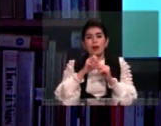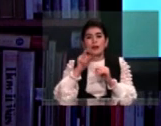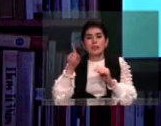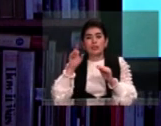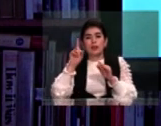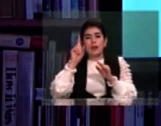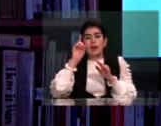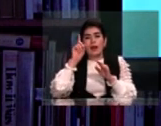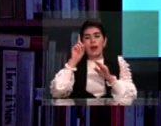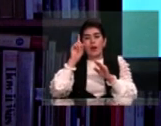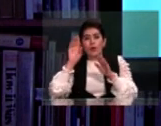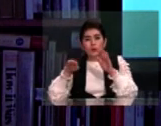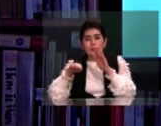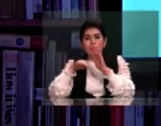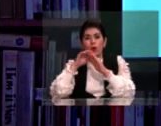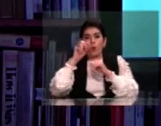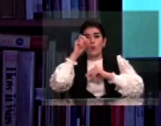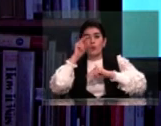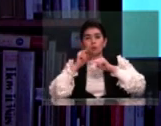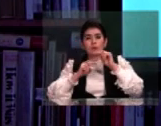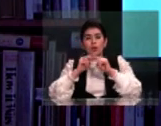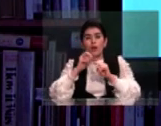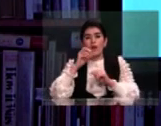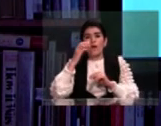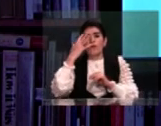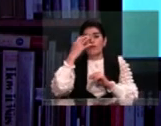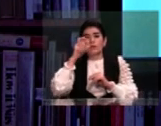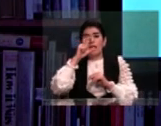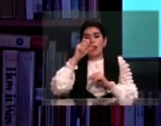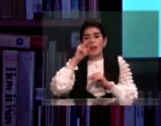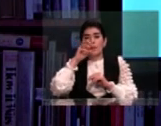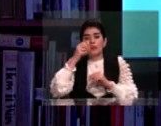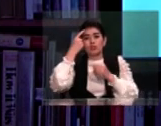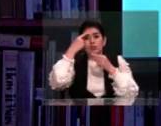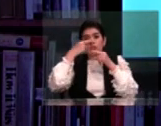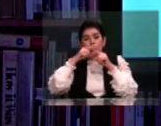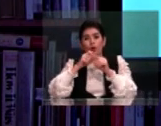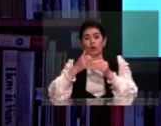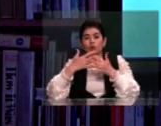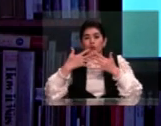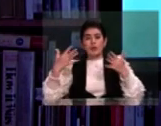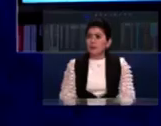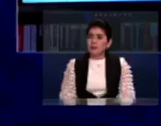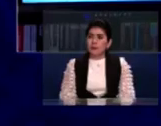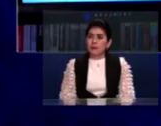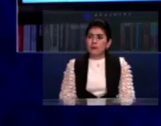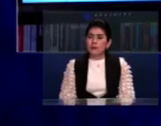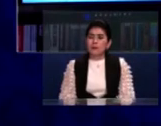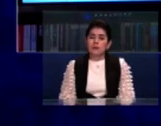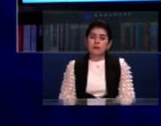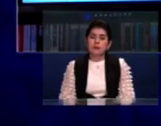asoslanib ishlovchi qurilmalar fotoelementlar deyiladi va texnikada juda keng qo'llaniladi.